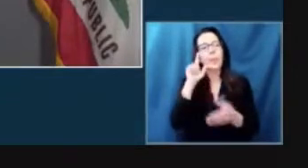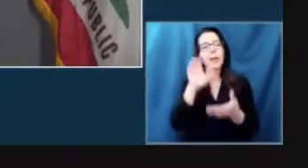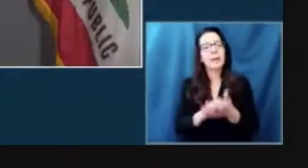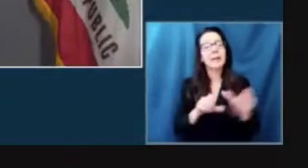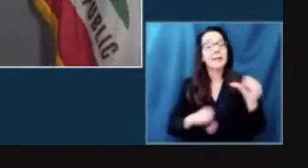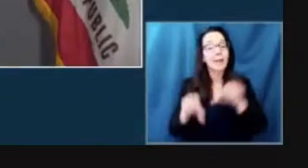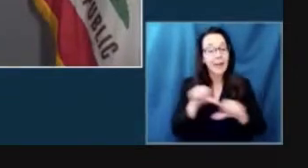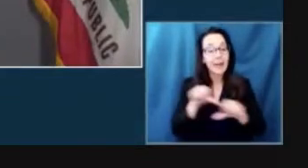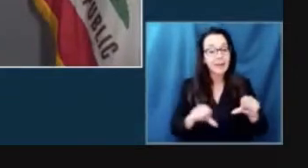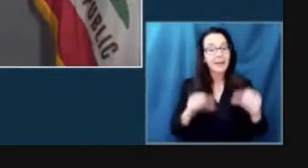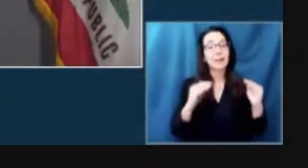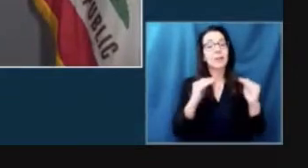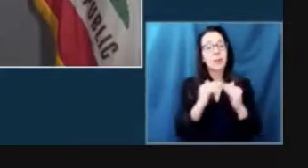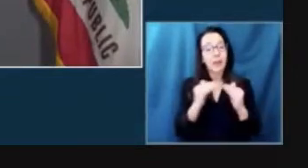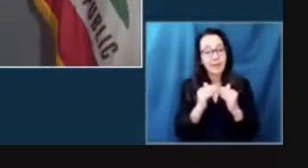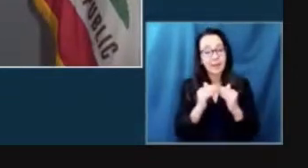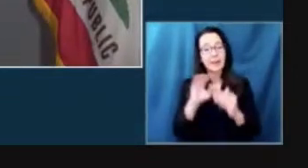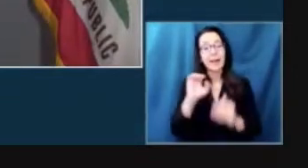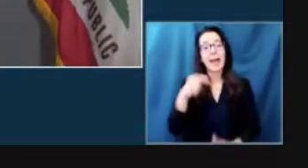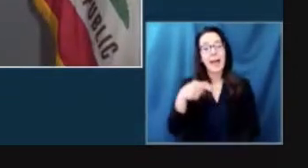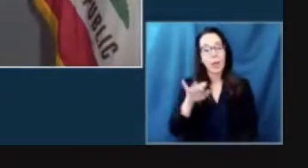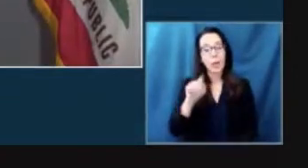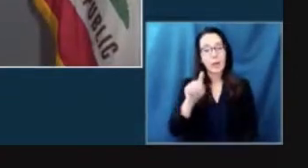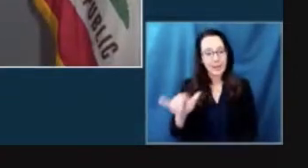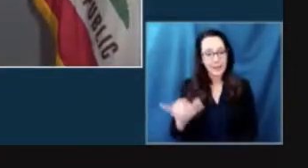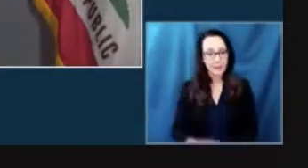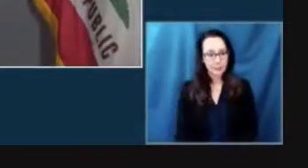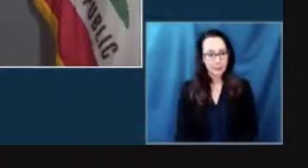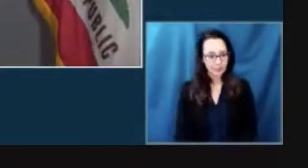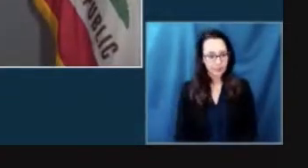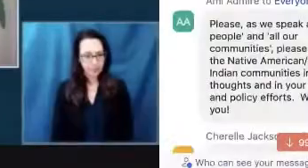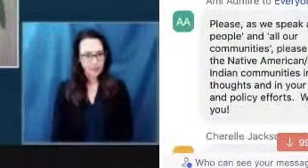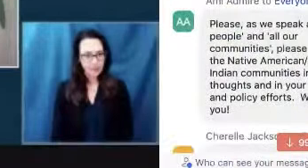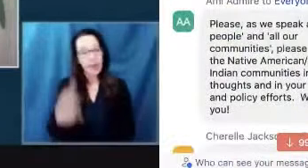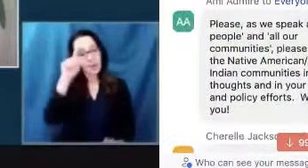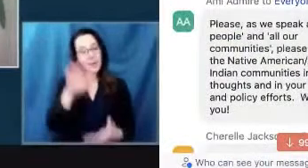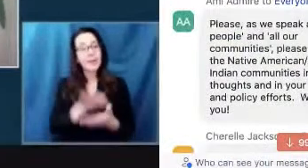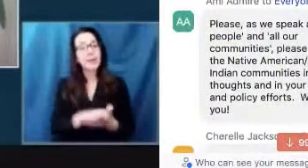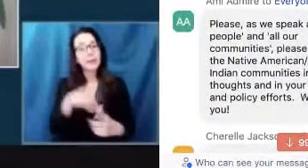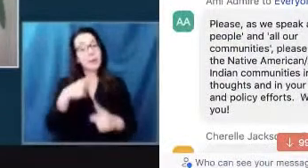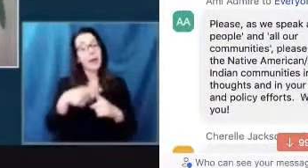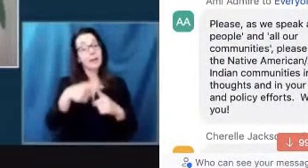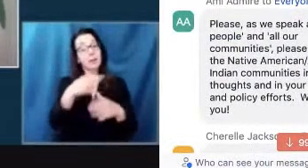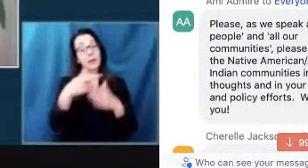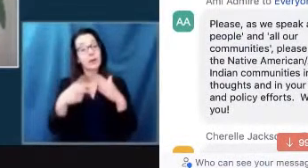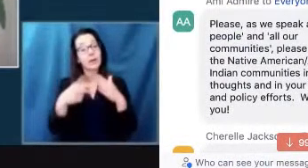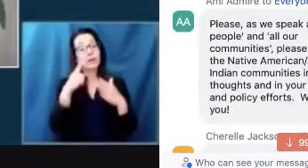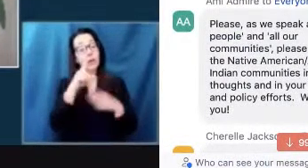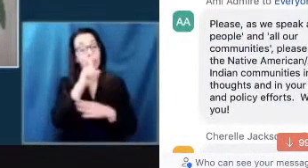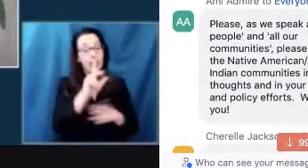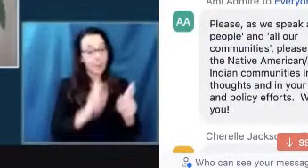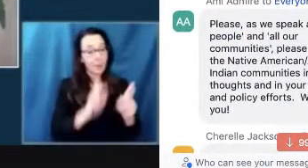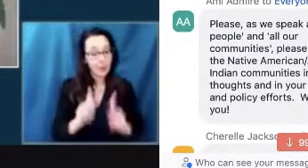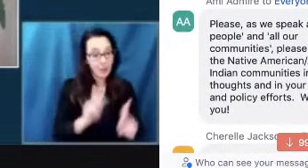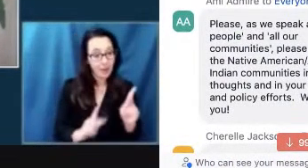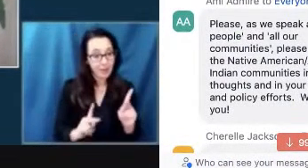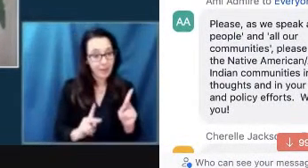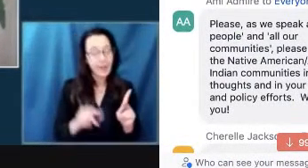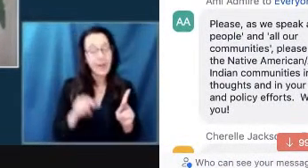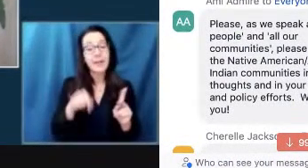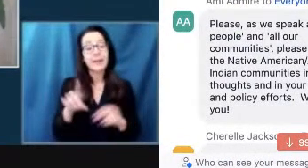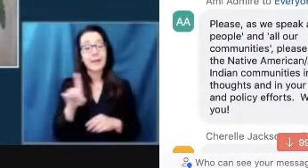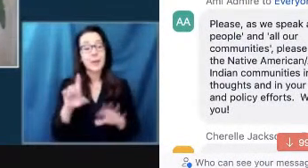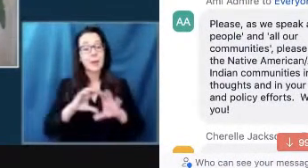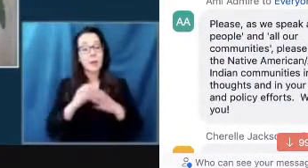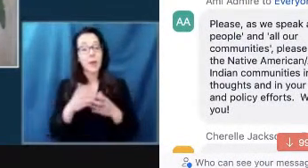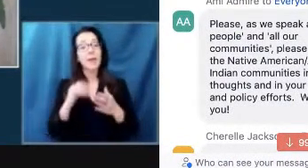Democratic Party that not only believes in positive outcomes for real people, the Democratic Party that produces